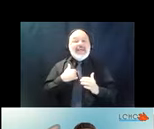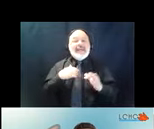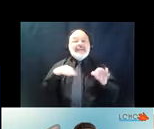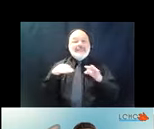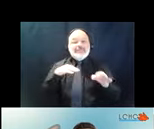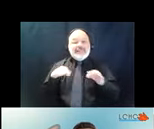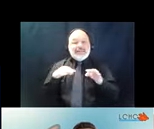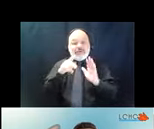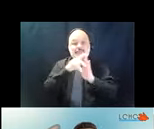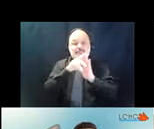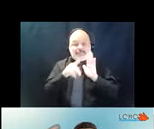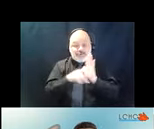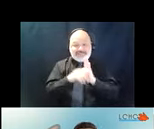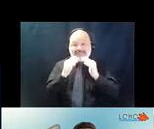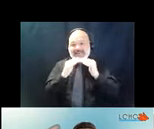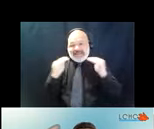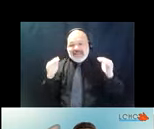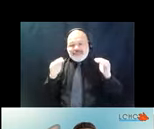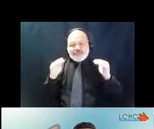the policy and systems level, which is